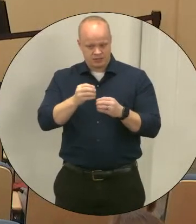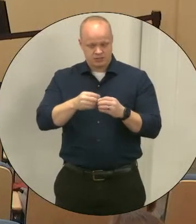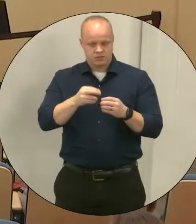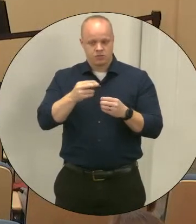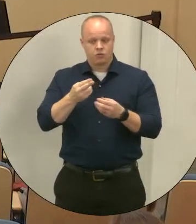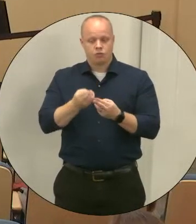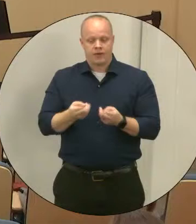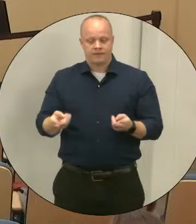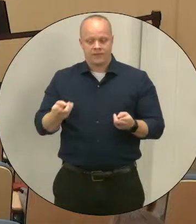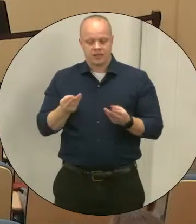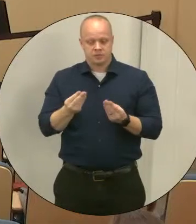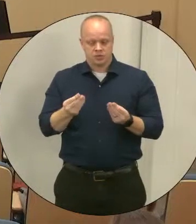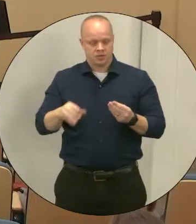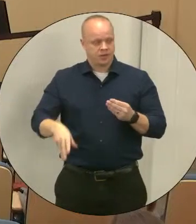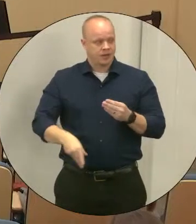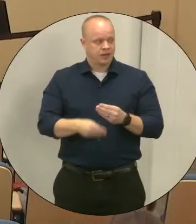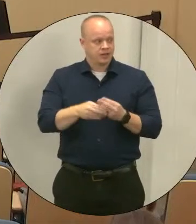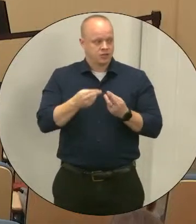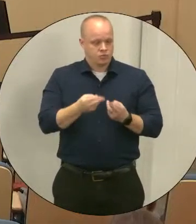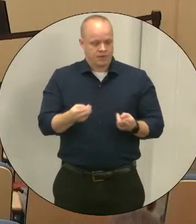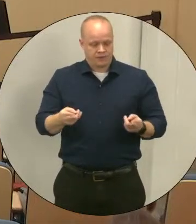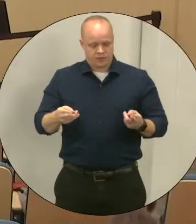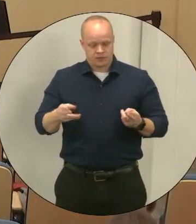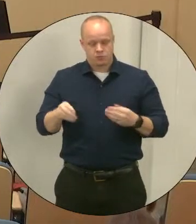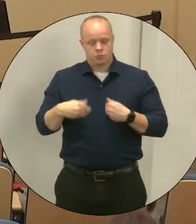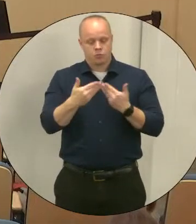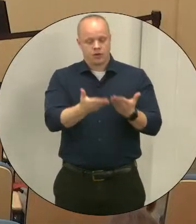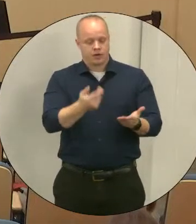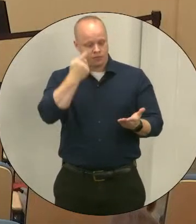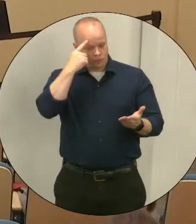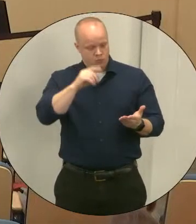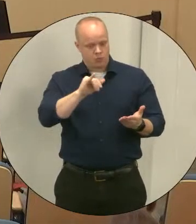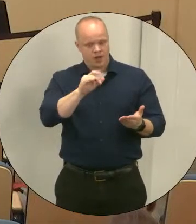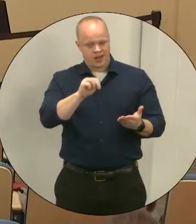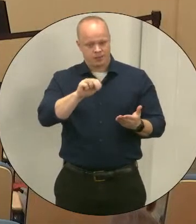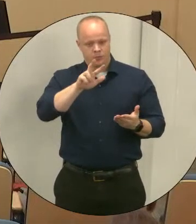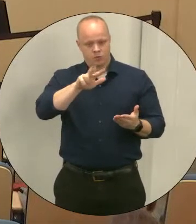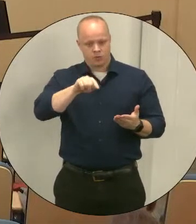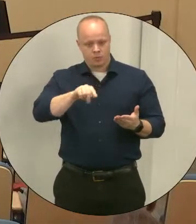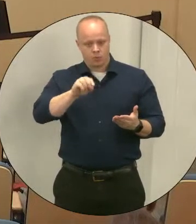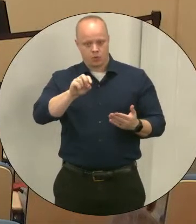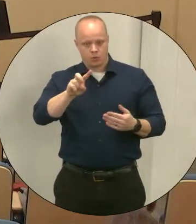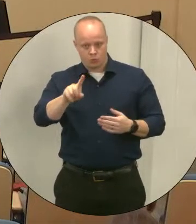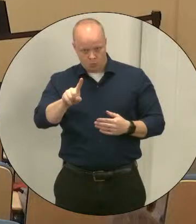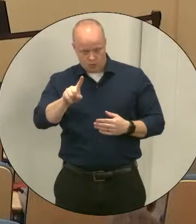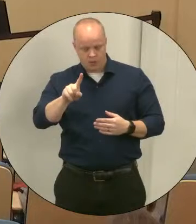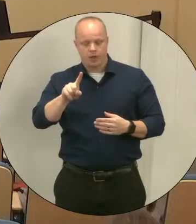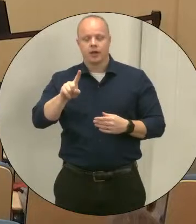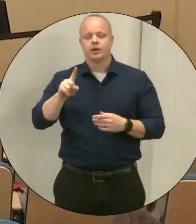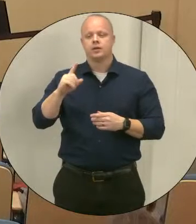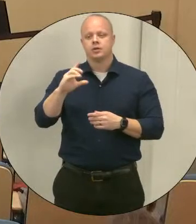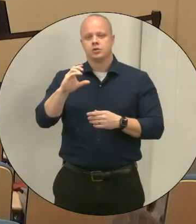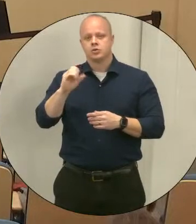Reference material and additional reference material is provided for item 3.01, Superintendent Search.